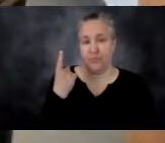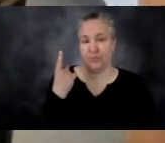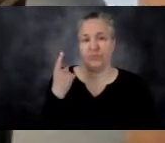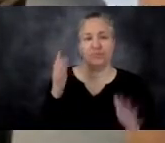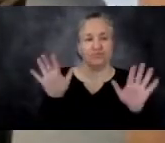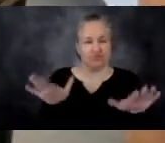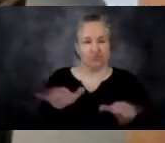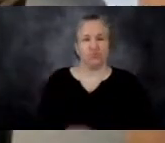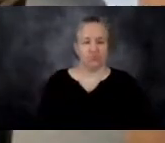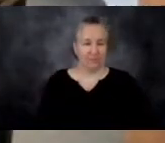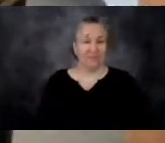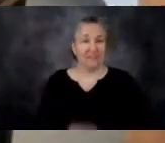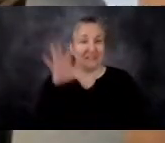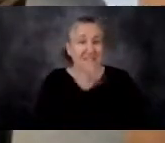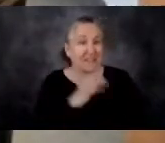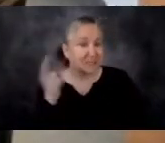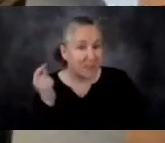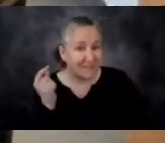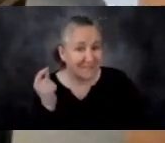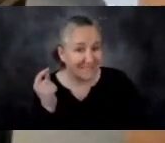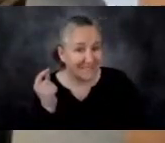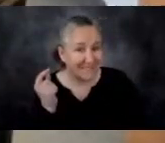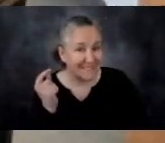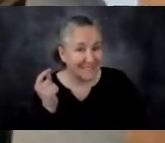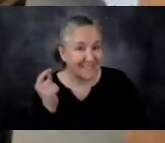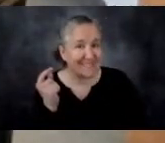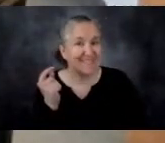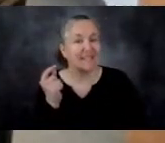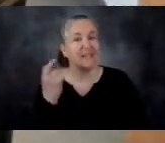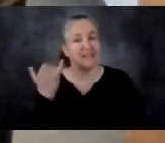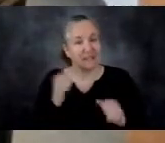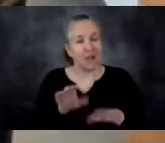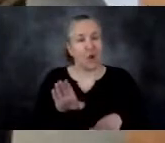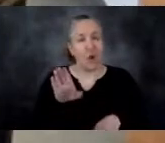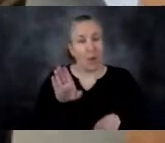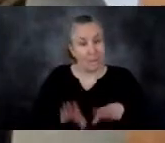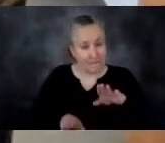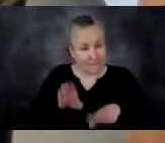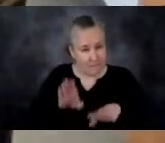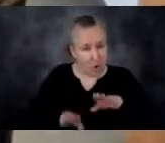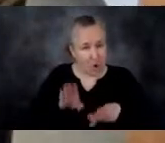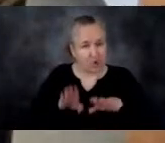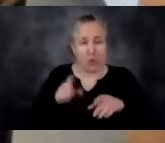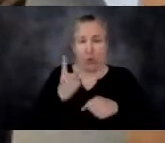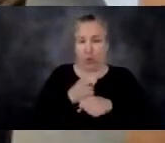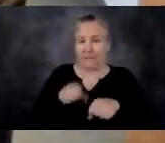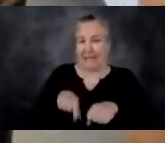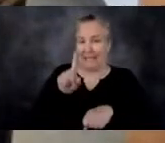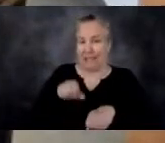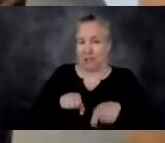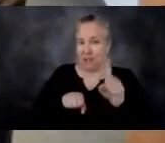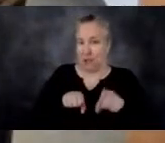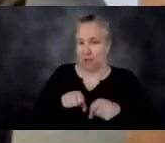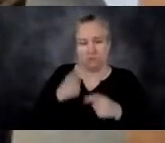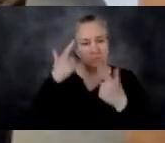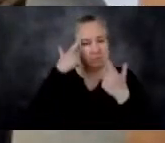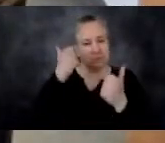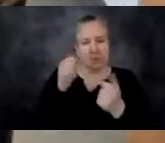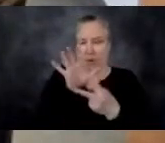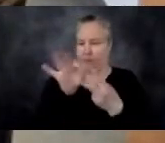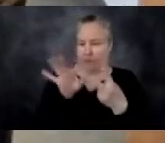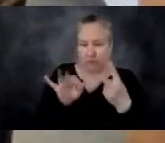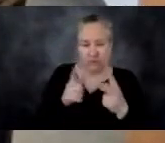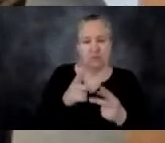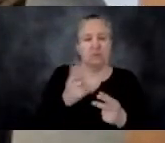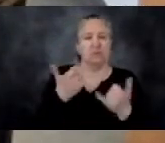And relax. Guess what? We are now going to take chair marching into chair, a little bit of kicking. Totally an option for you guys. So